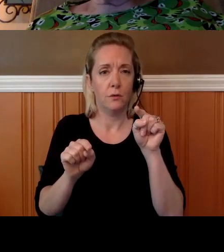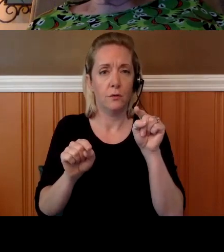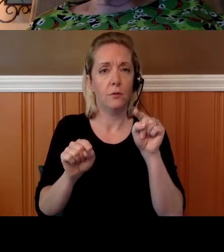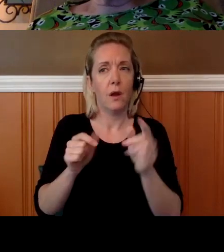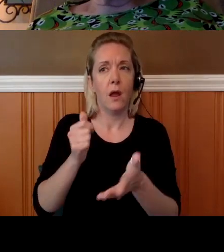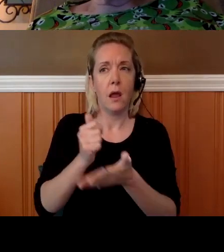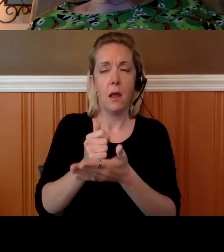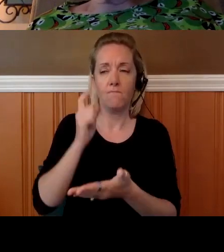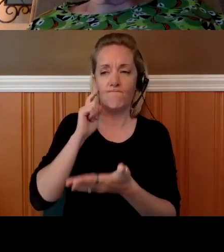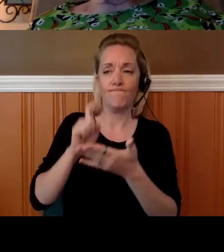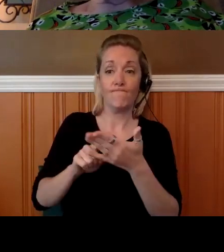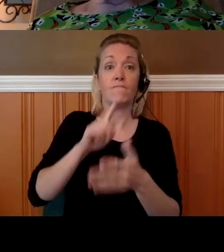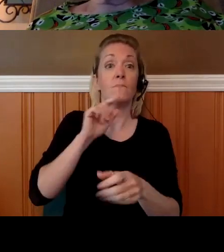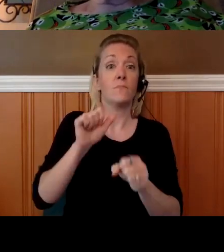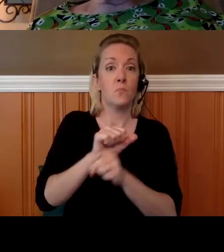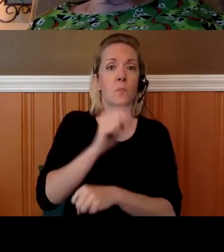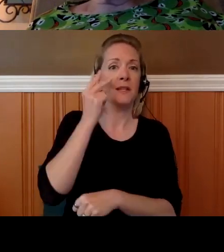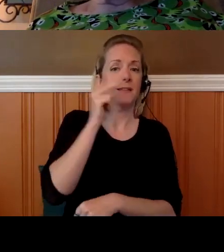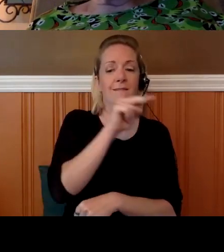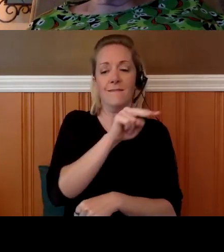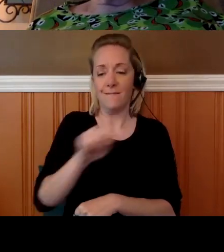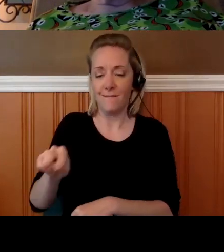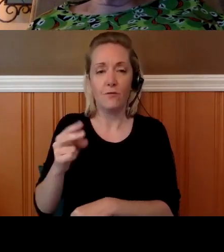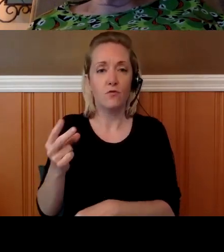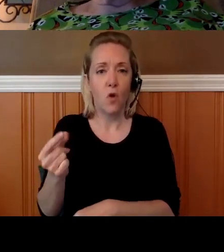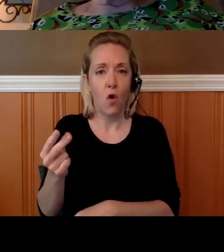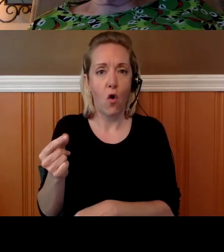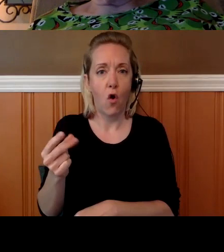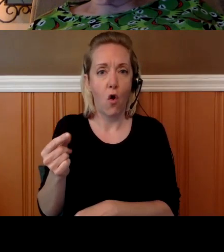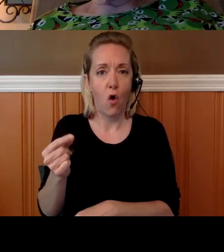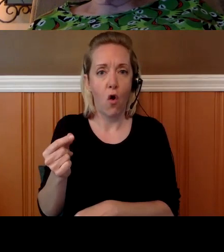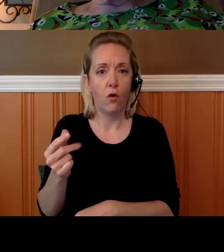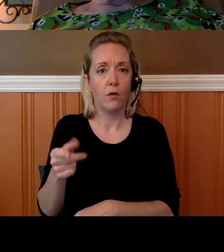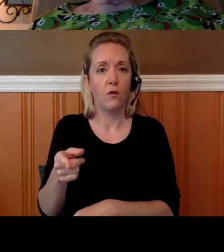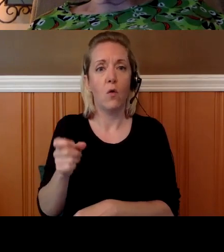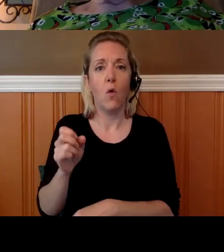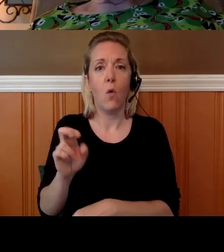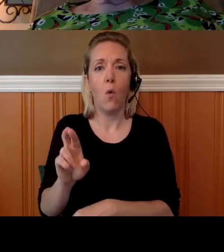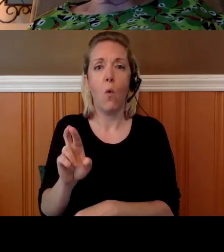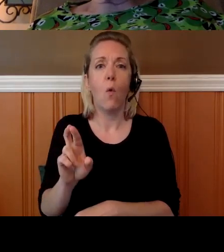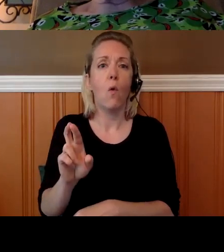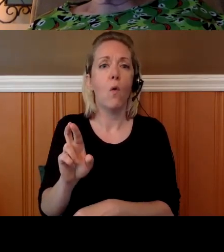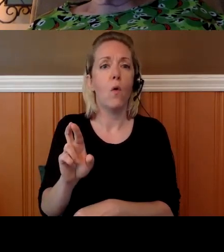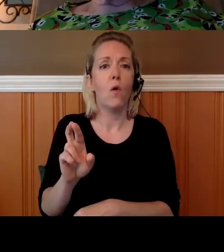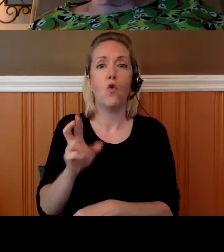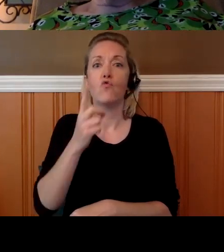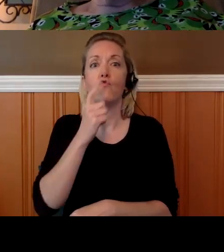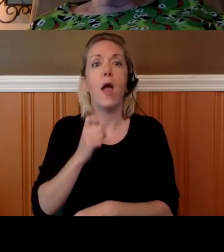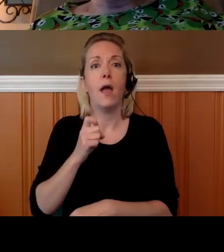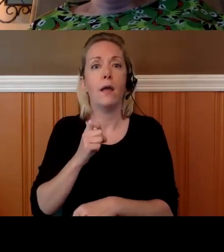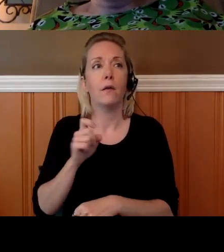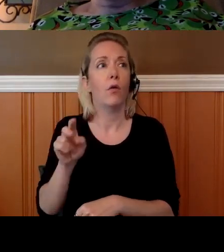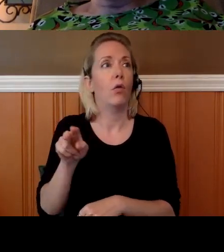to know Clifford's the dog and got 2 eyes and nose and ears? Or is it just a red thing on